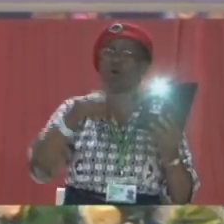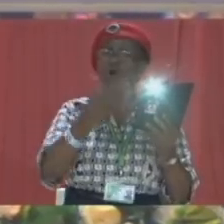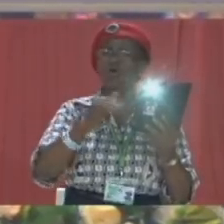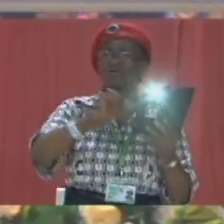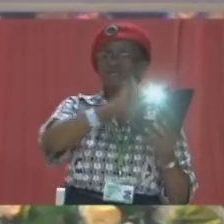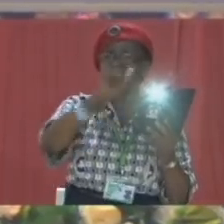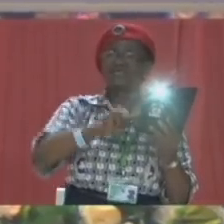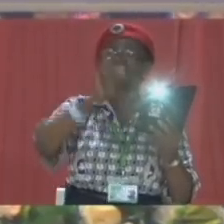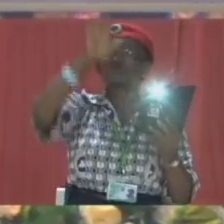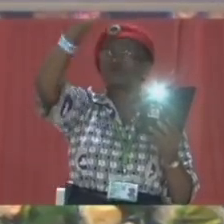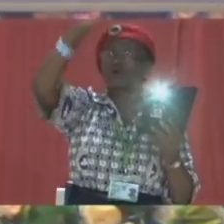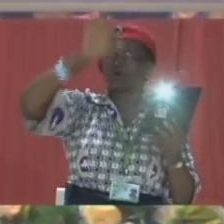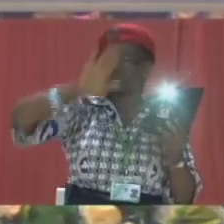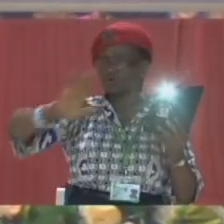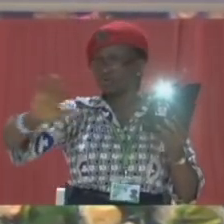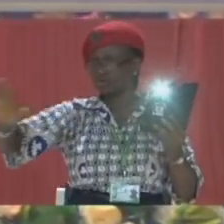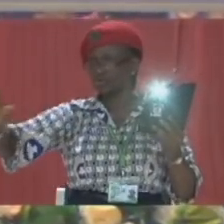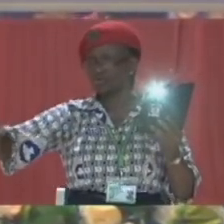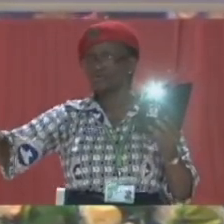children.